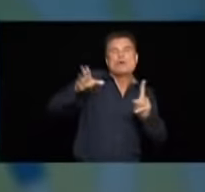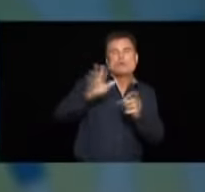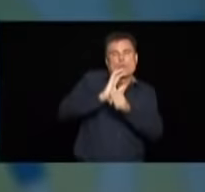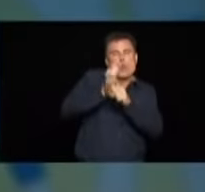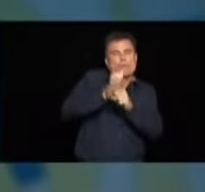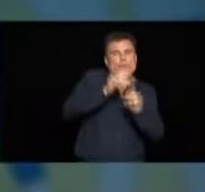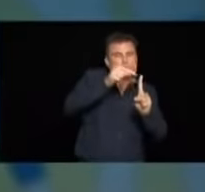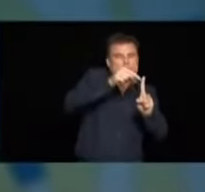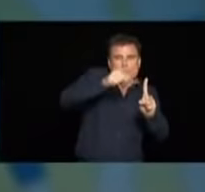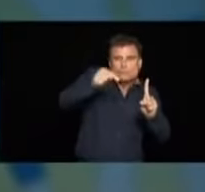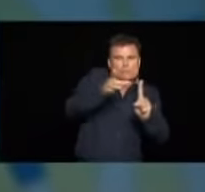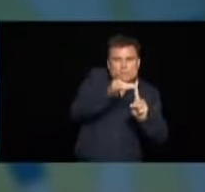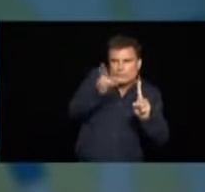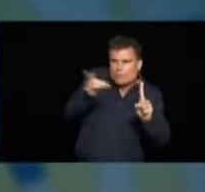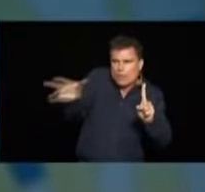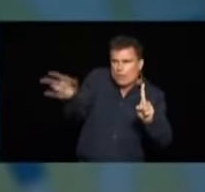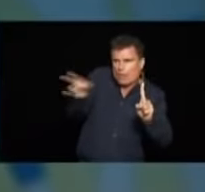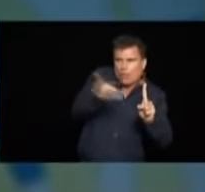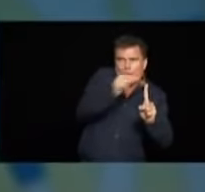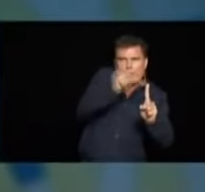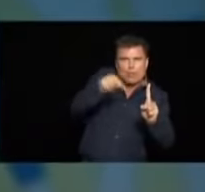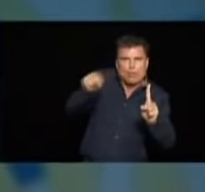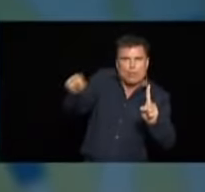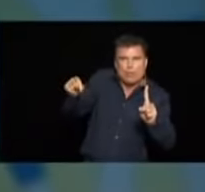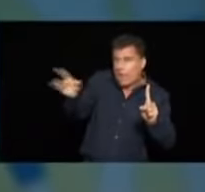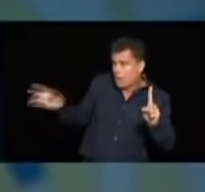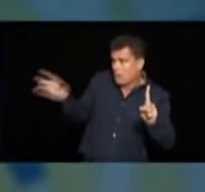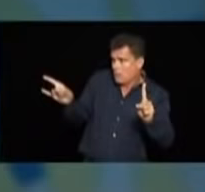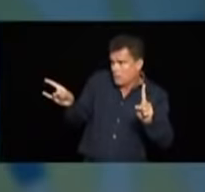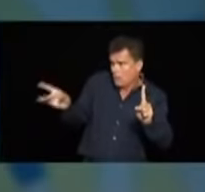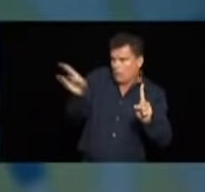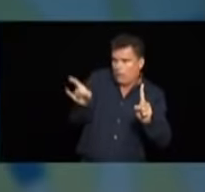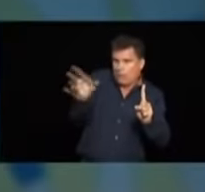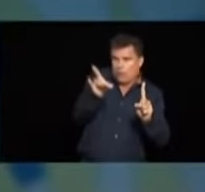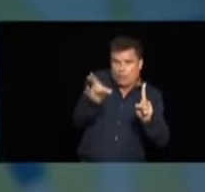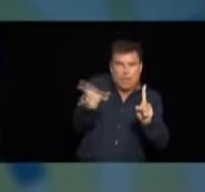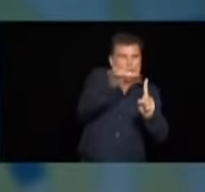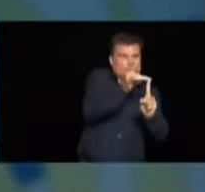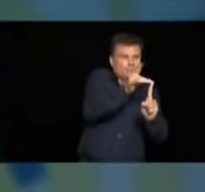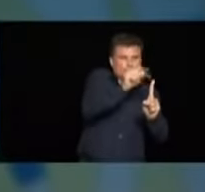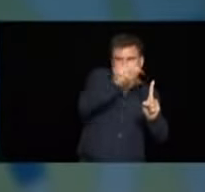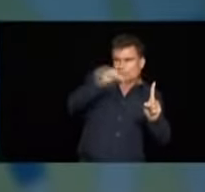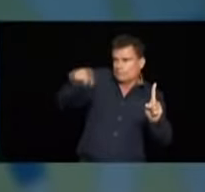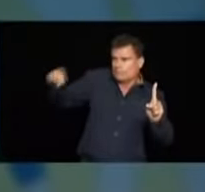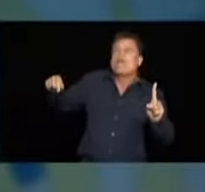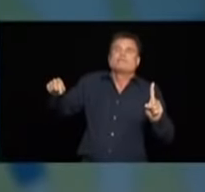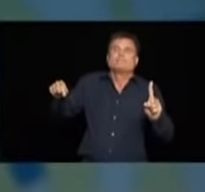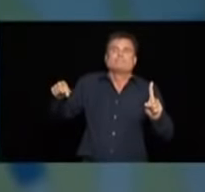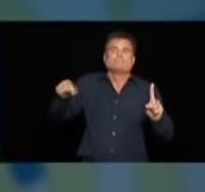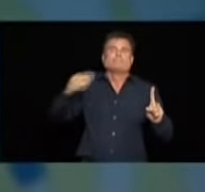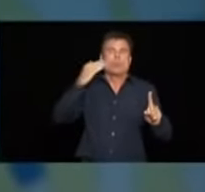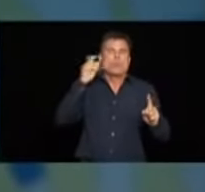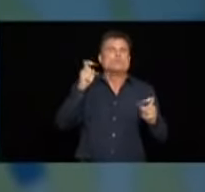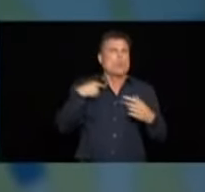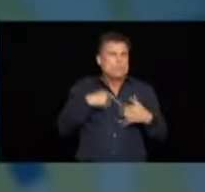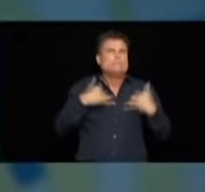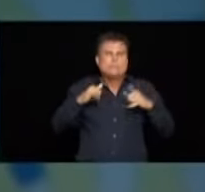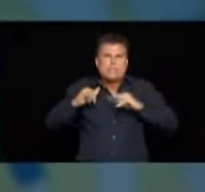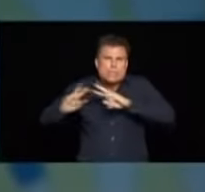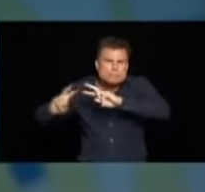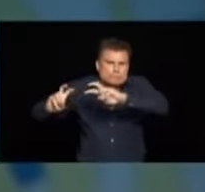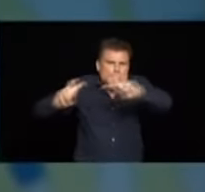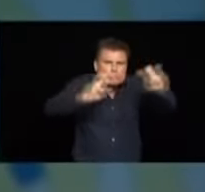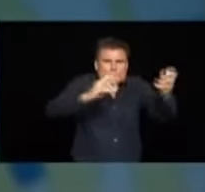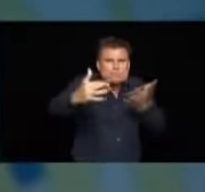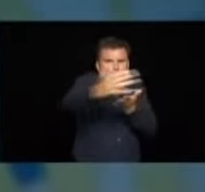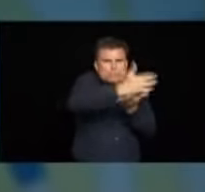have we have some more information that I'll be presenting about what types of settings those are where people are being exposed. We do